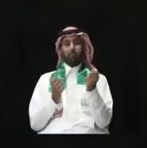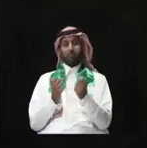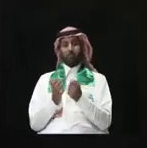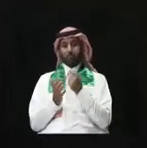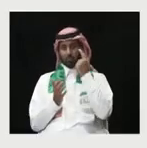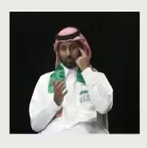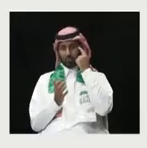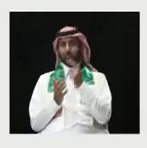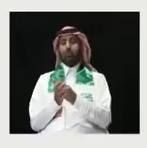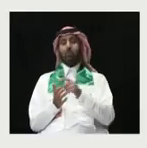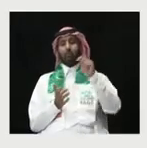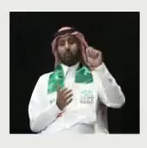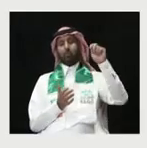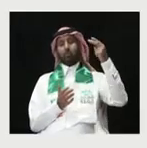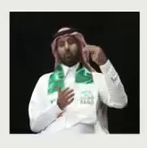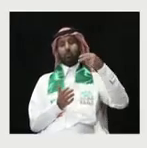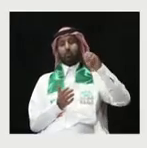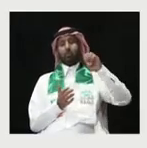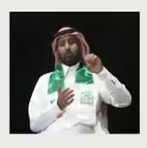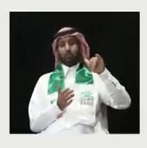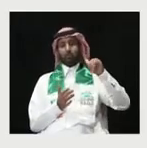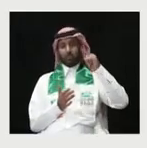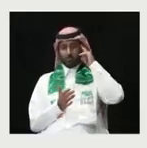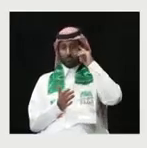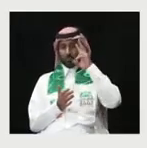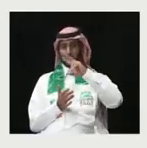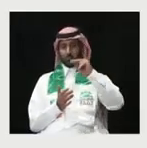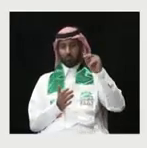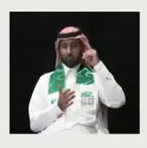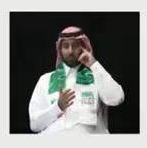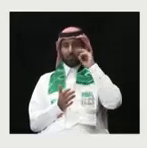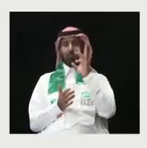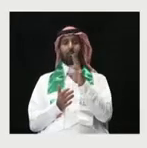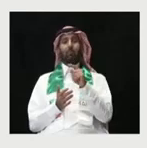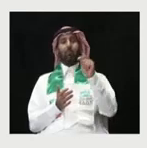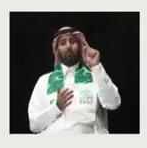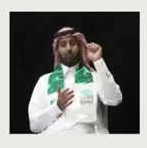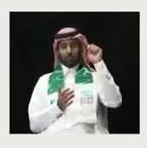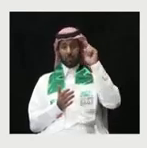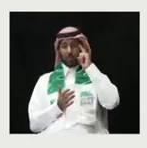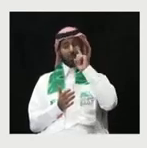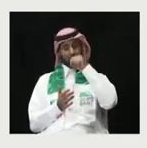here, they. So the T here is capital.